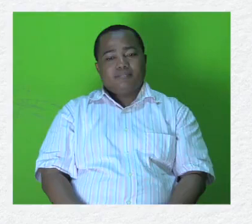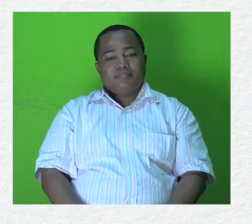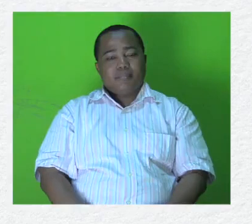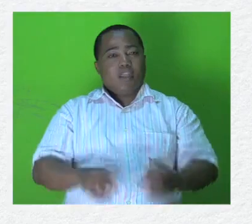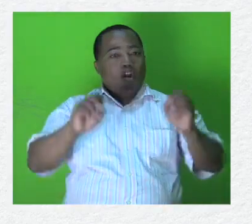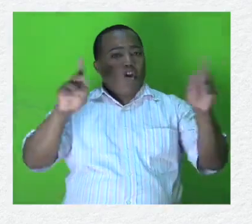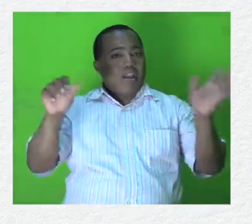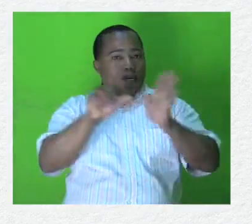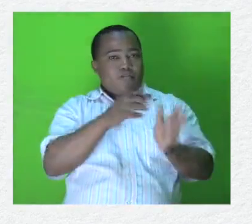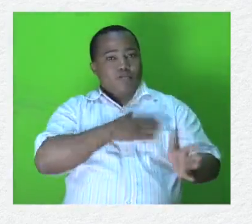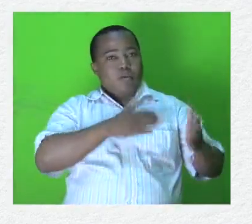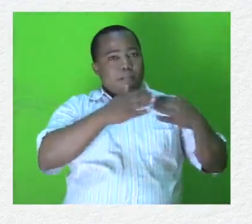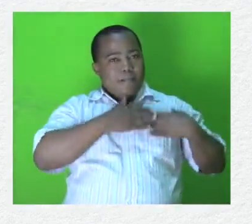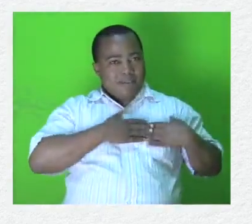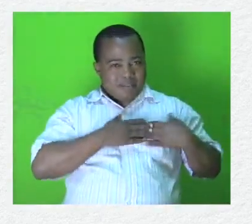Mauli.